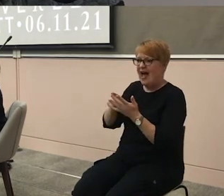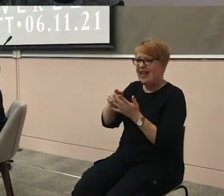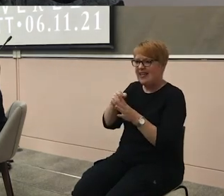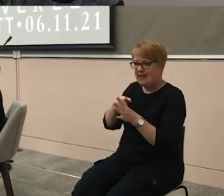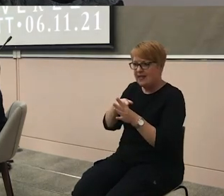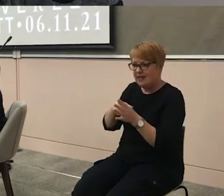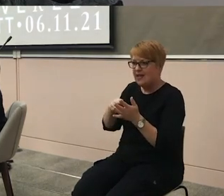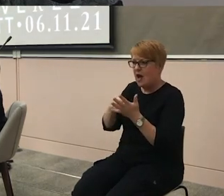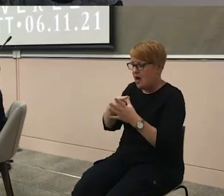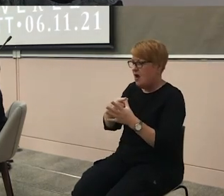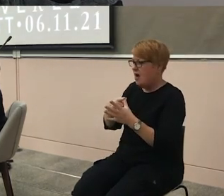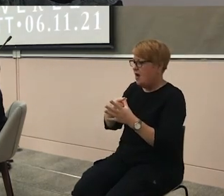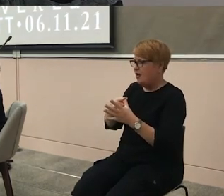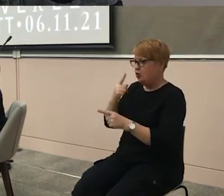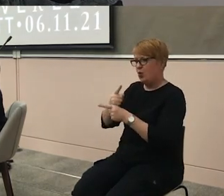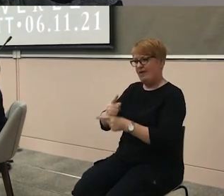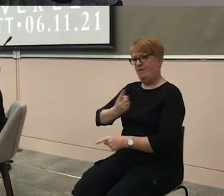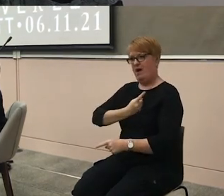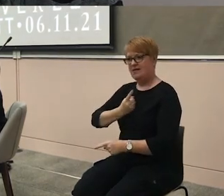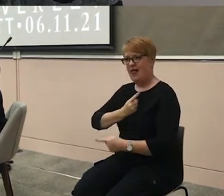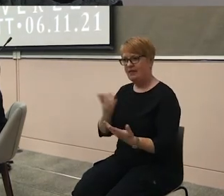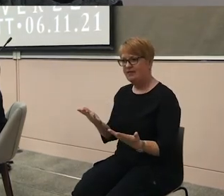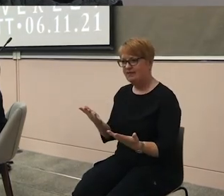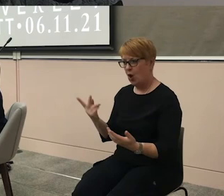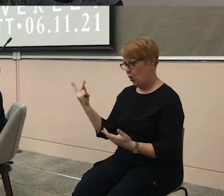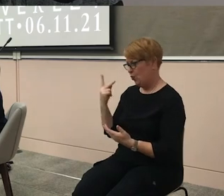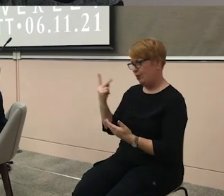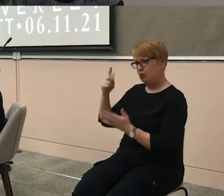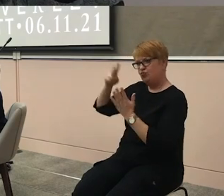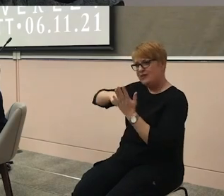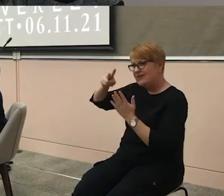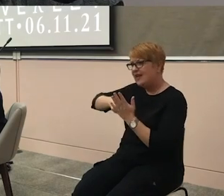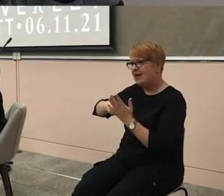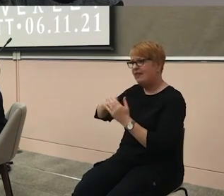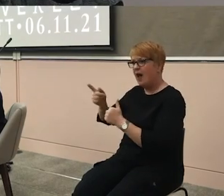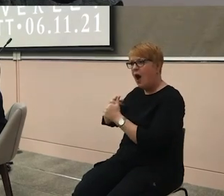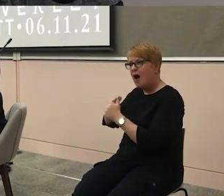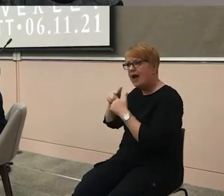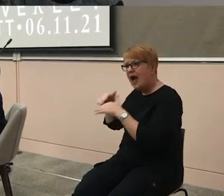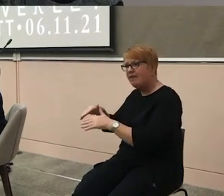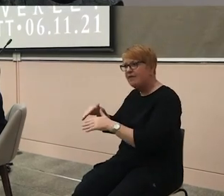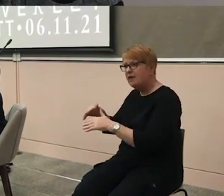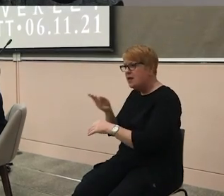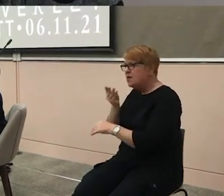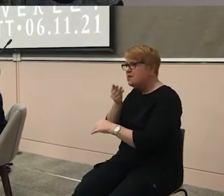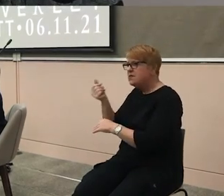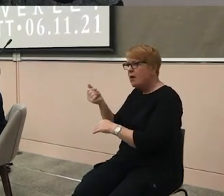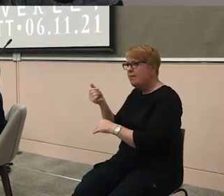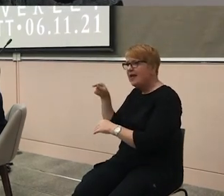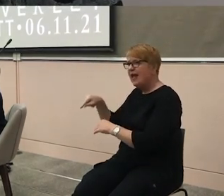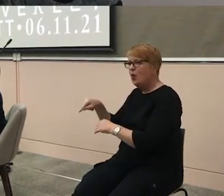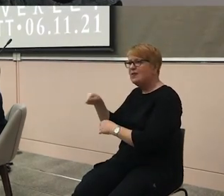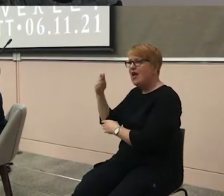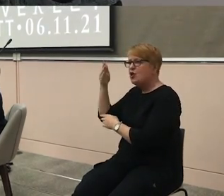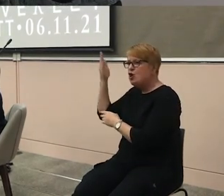oneself, we were reading the archive and we were reading some narrated version of someone